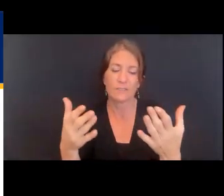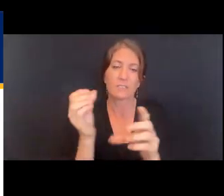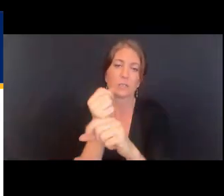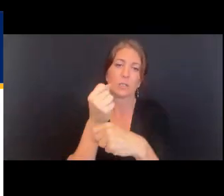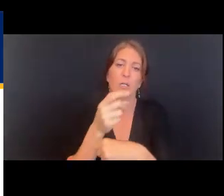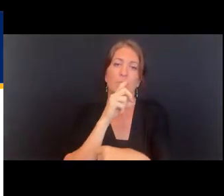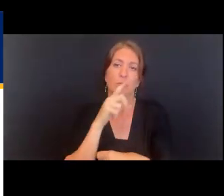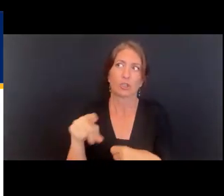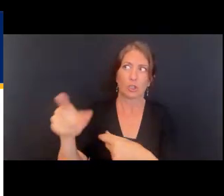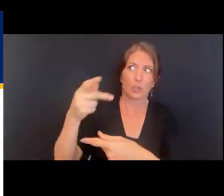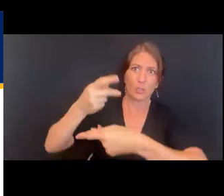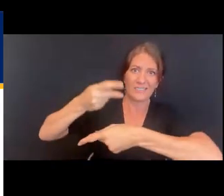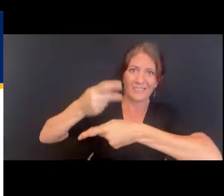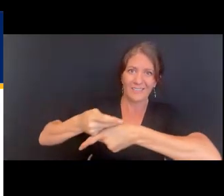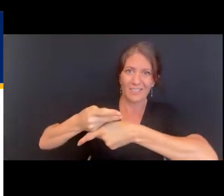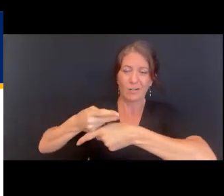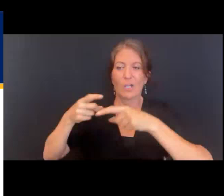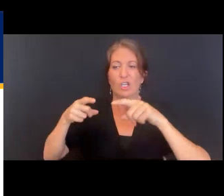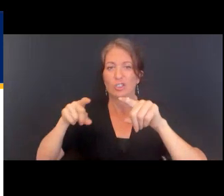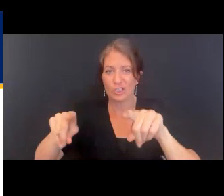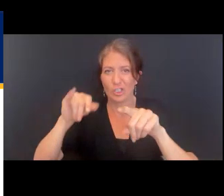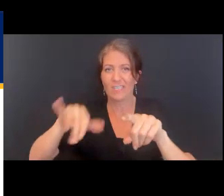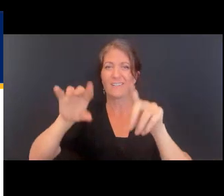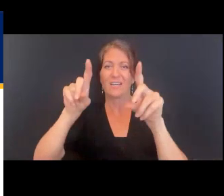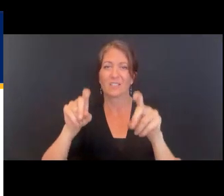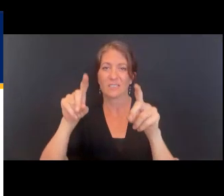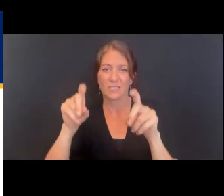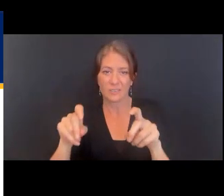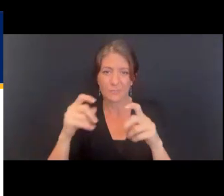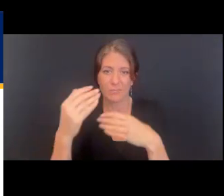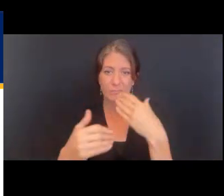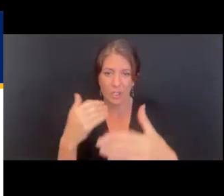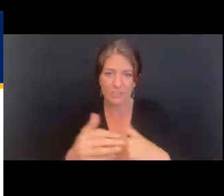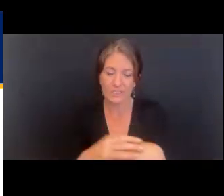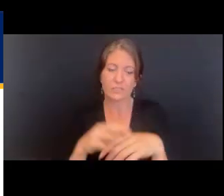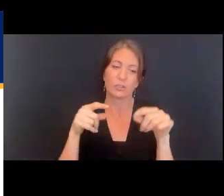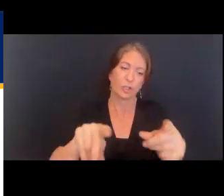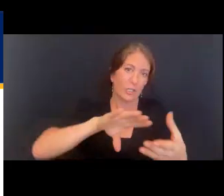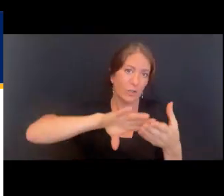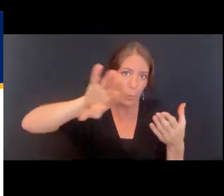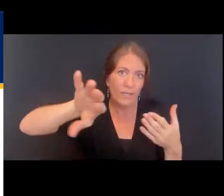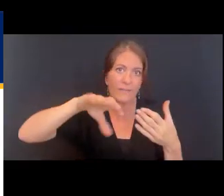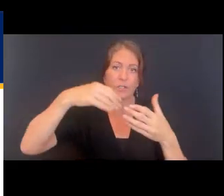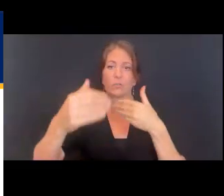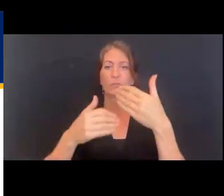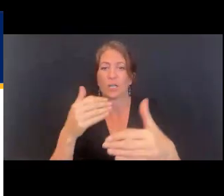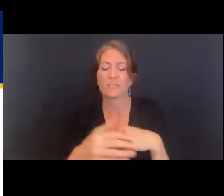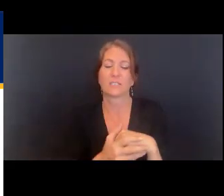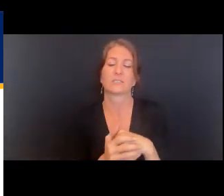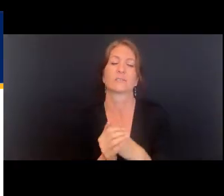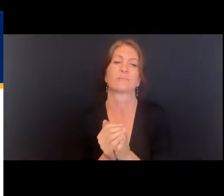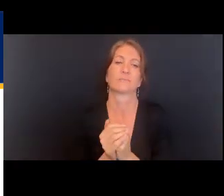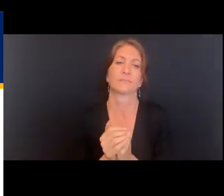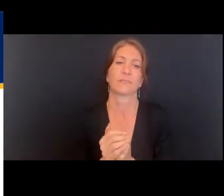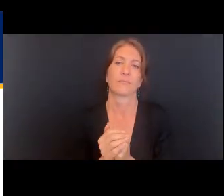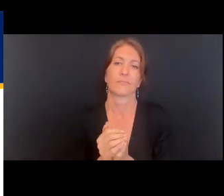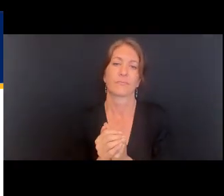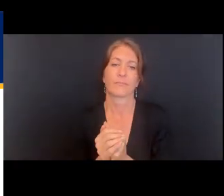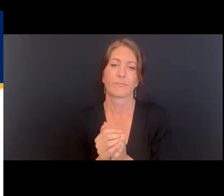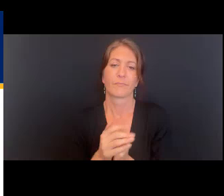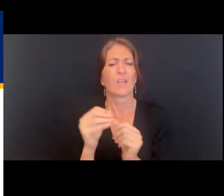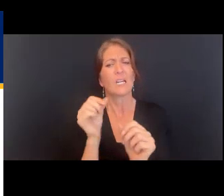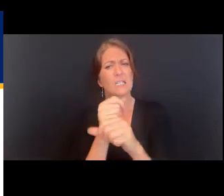for during the assessment process, during the waiver process, and of course to ensure that they have some resources